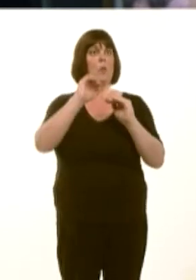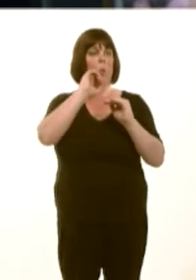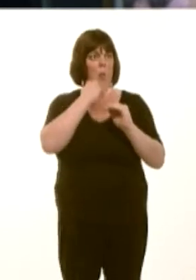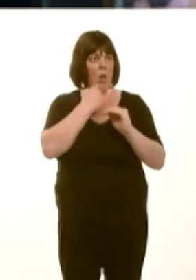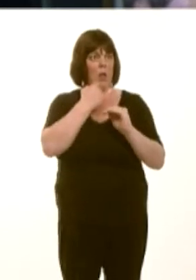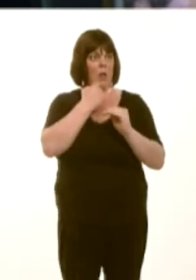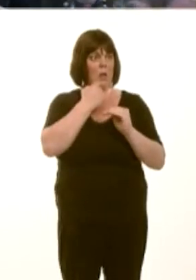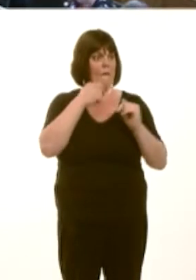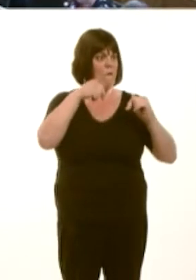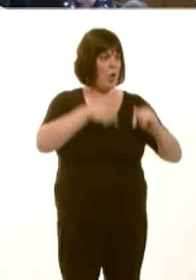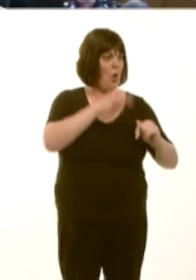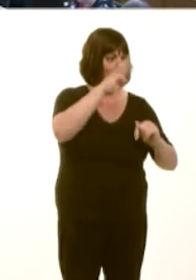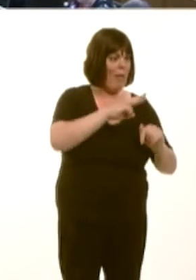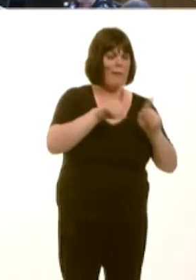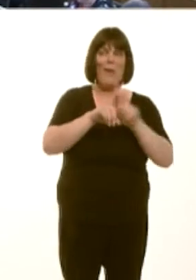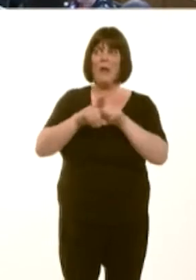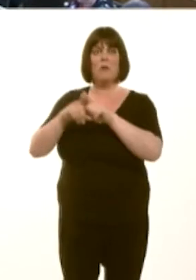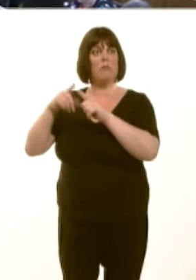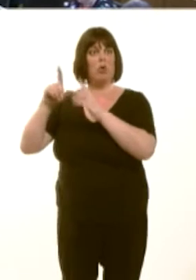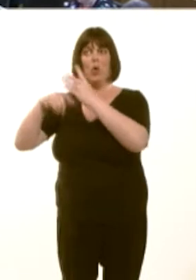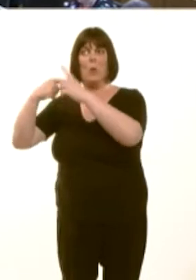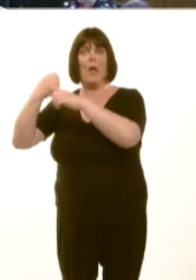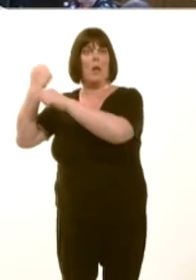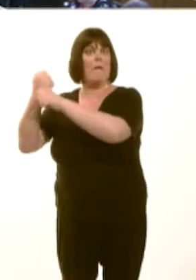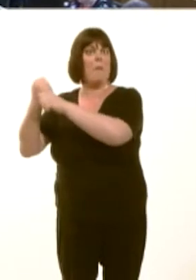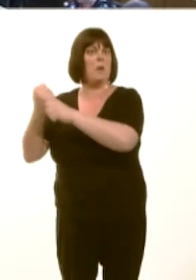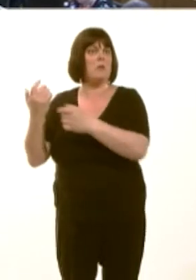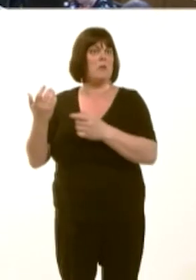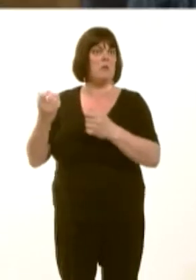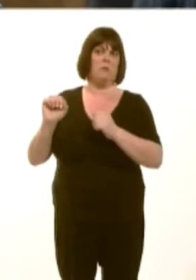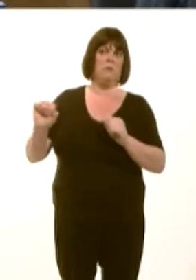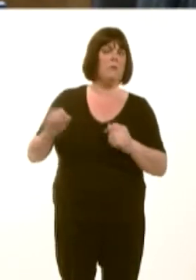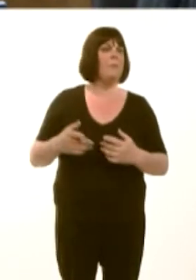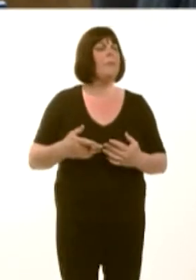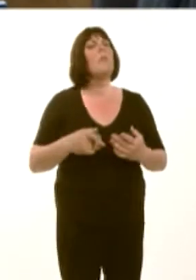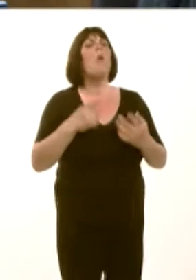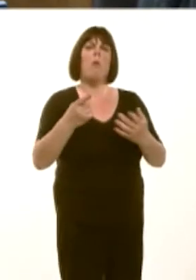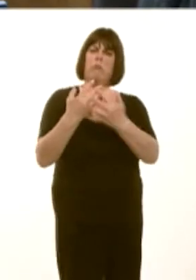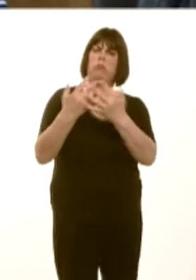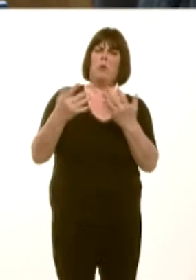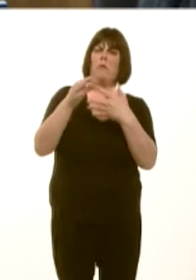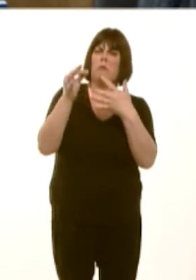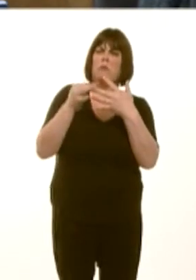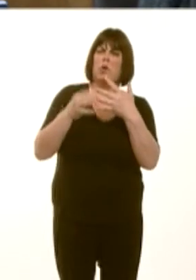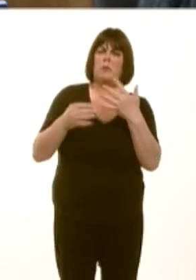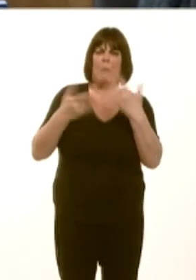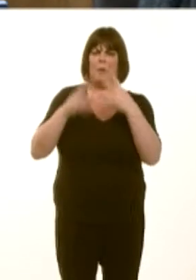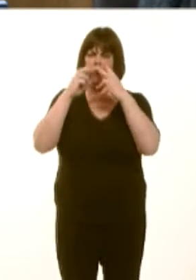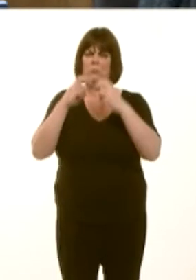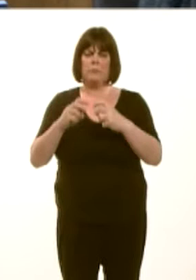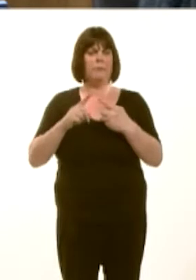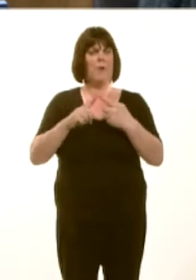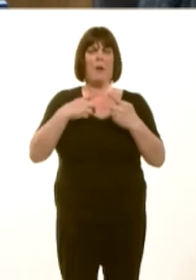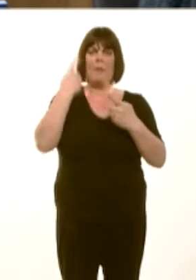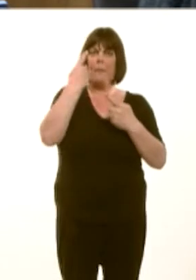books? Has there been any progress in that regard? Well, a number of options are being considered at present. Firstly, of course, financially,